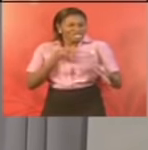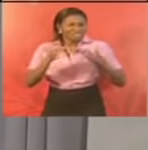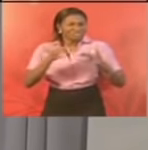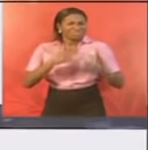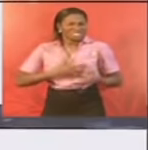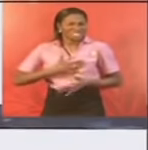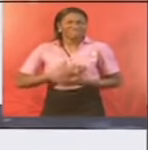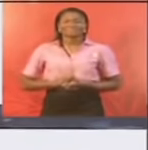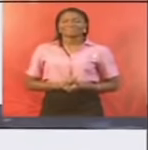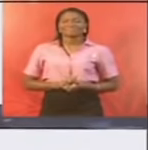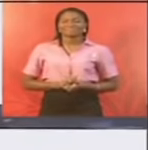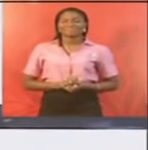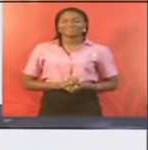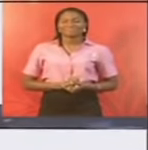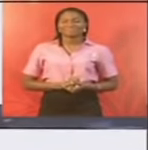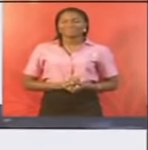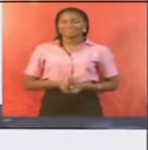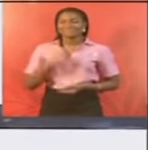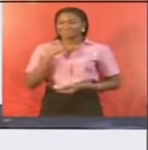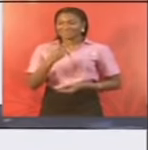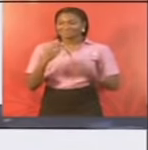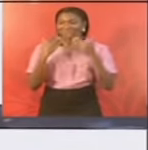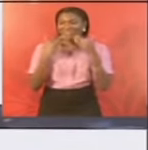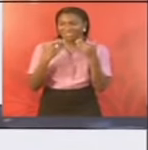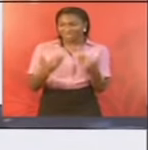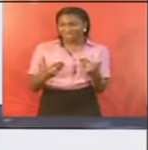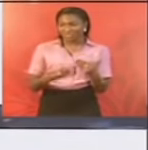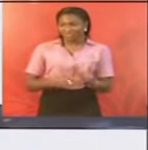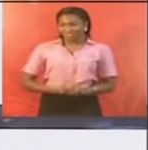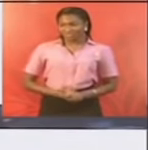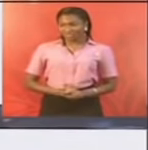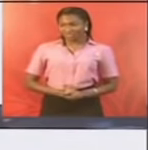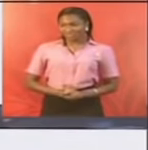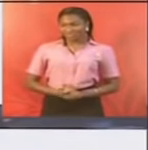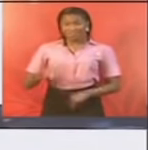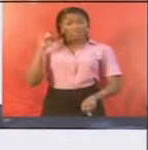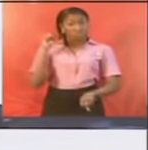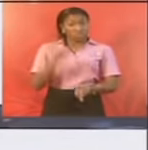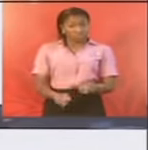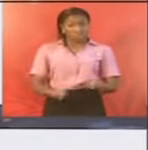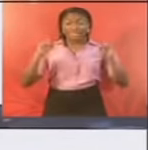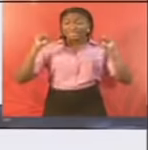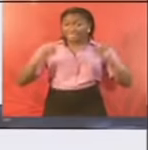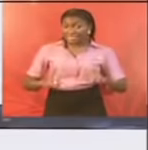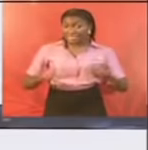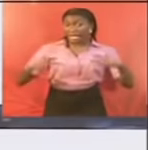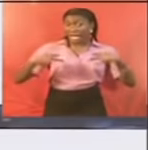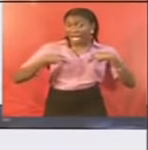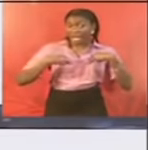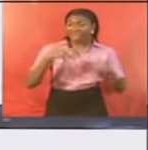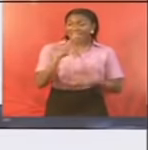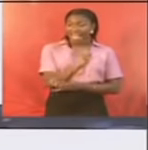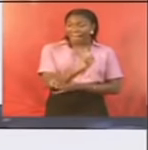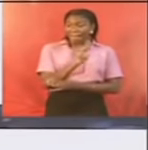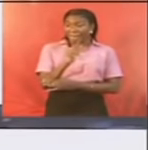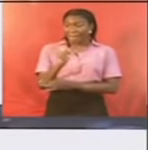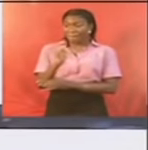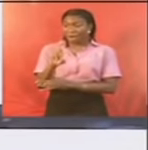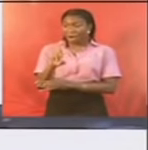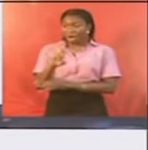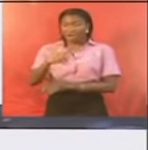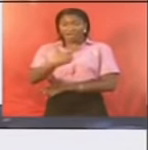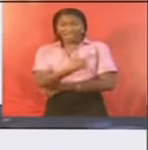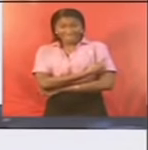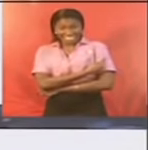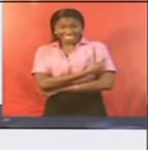Thank you, Minister. So we have the MMR vaccine that is given at 1 year of age. And